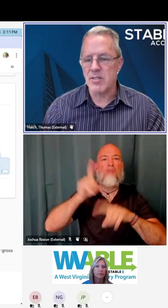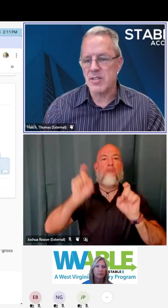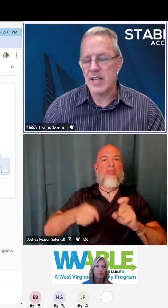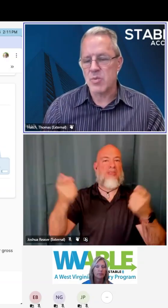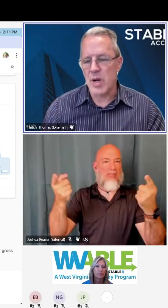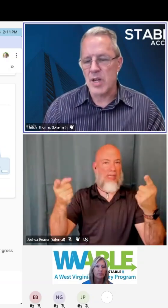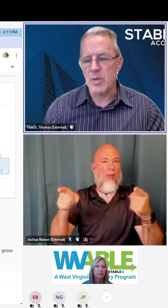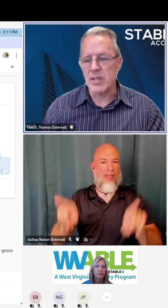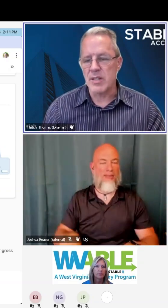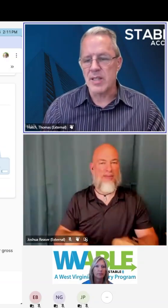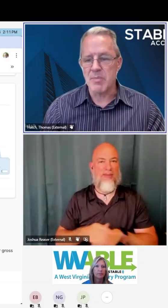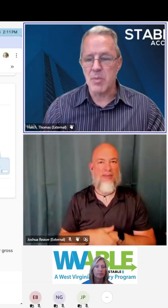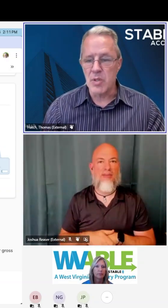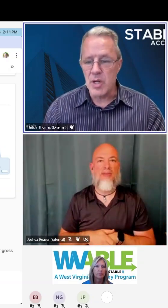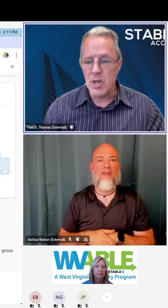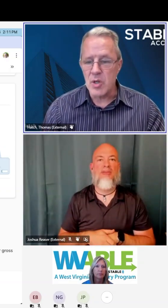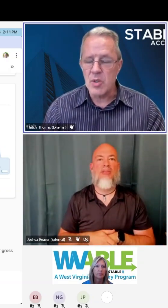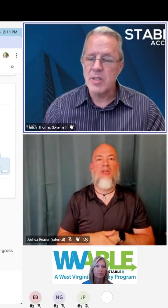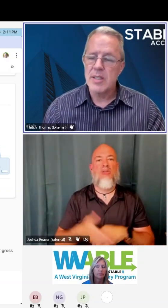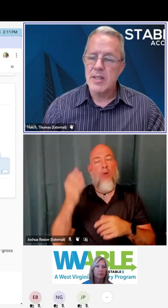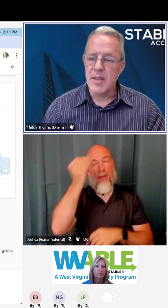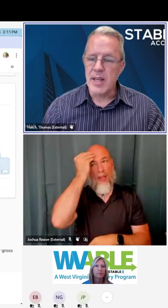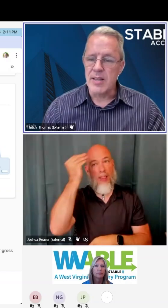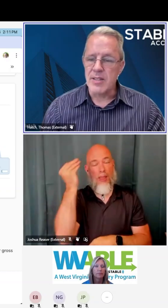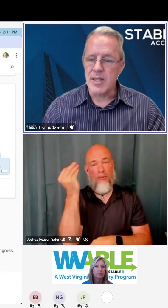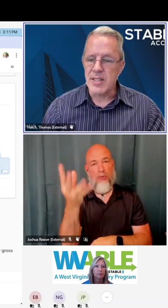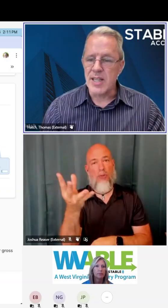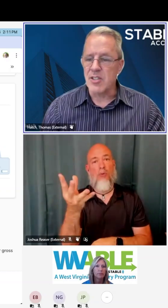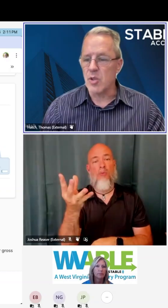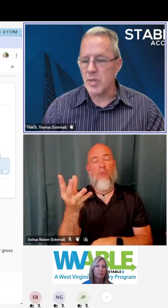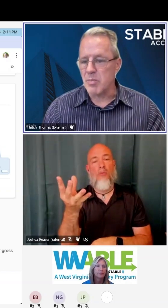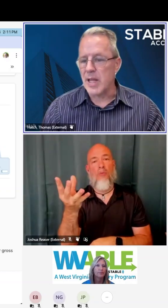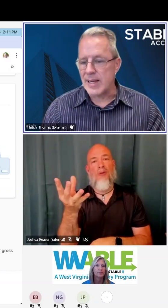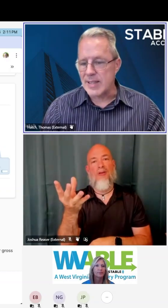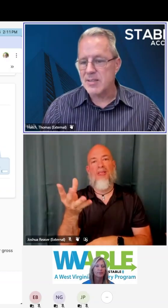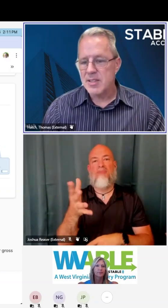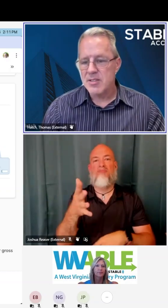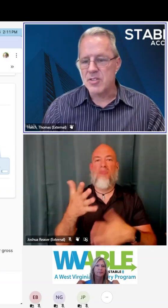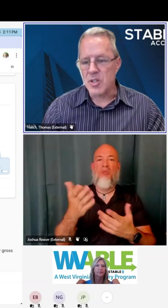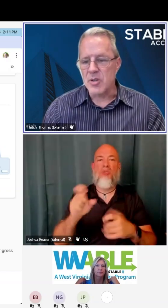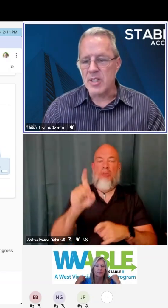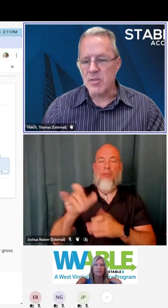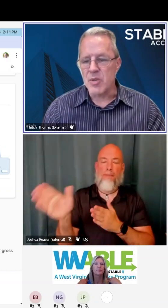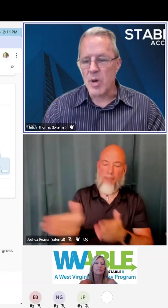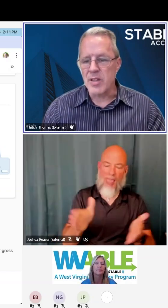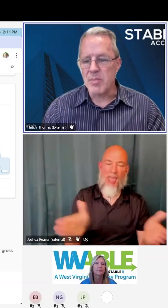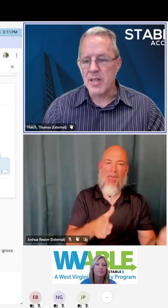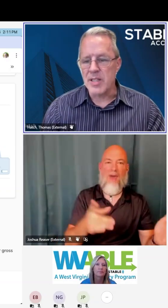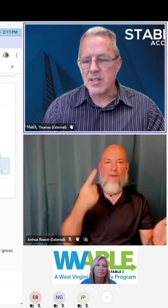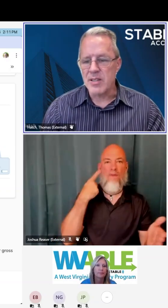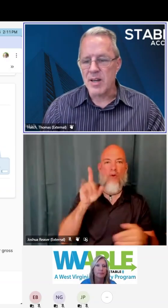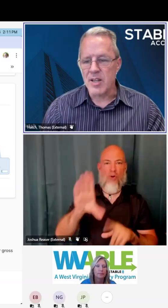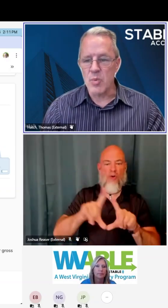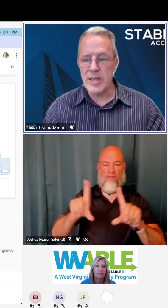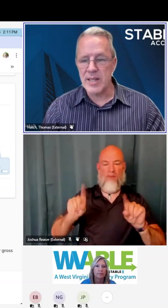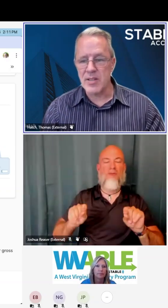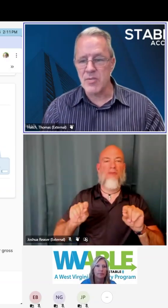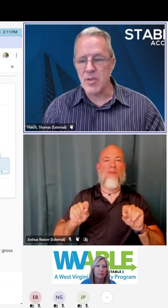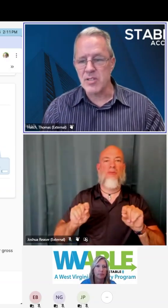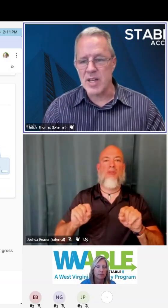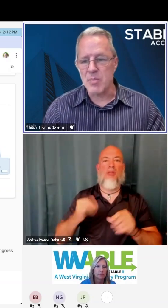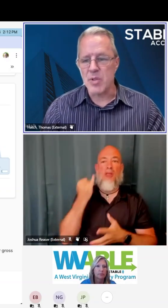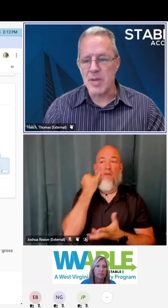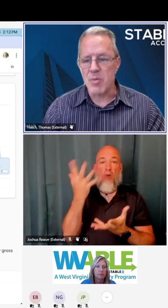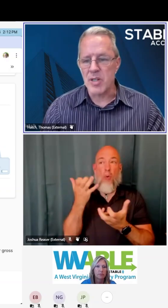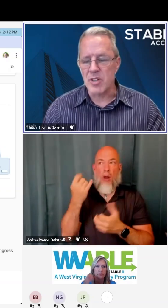place. And that's why we let people know that it takes a little bit of planning. So, if you want the money on a